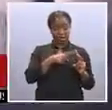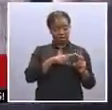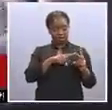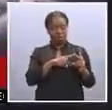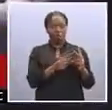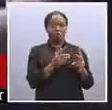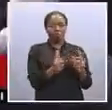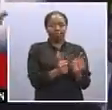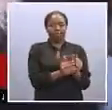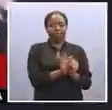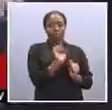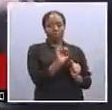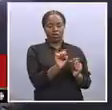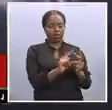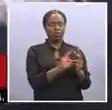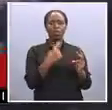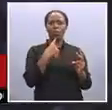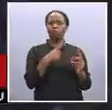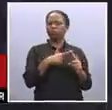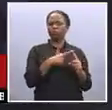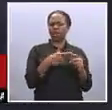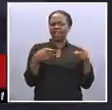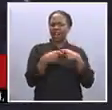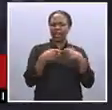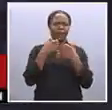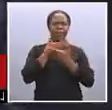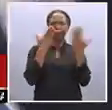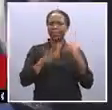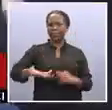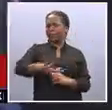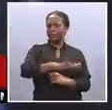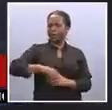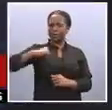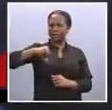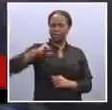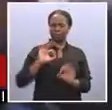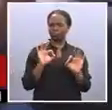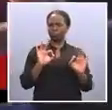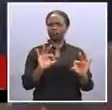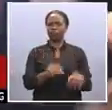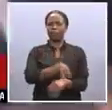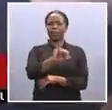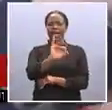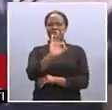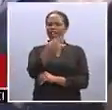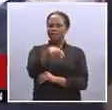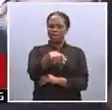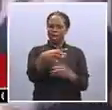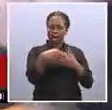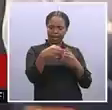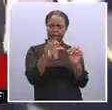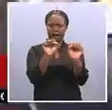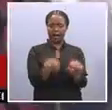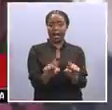He says there is no infighting within the eNdumeni local municipality led by the eNCA Freedom Party, but there is a contestation